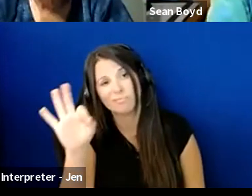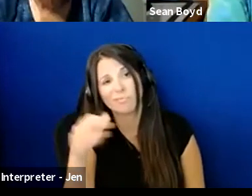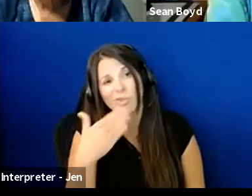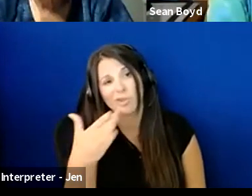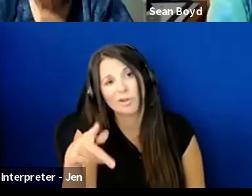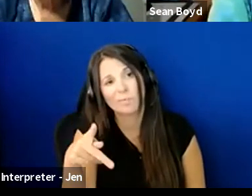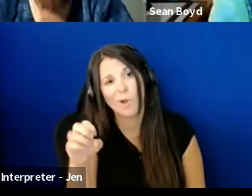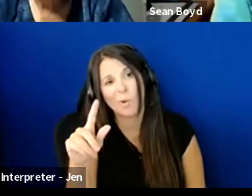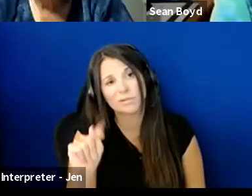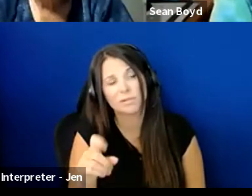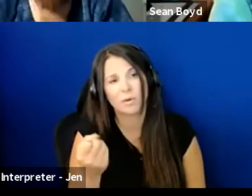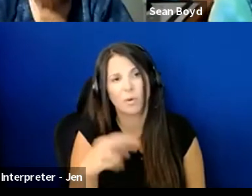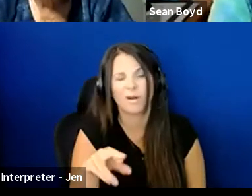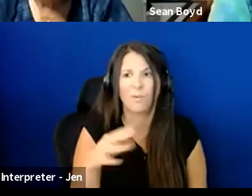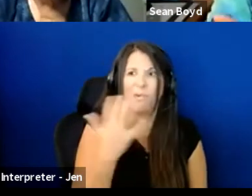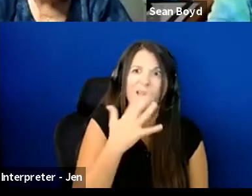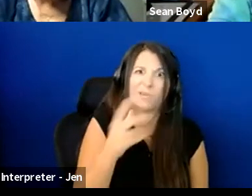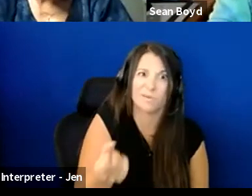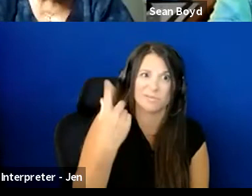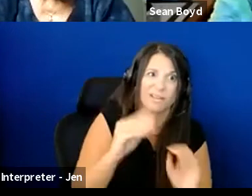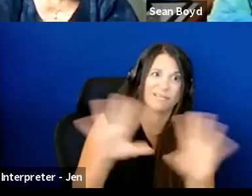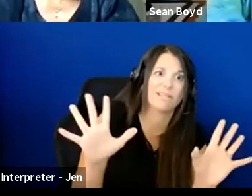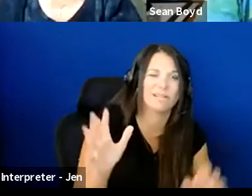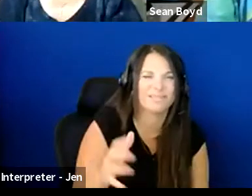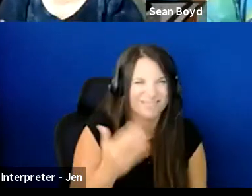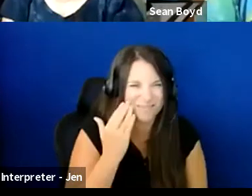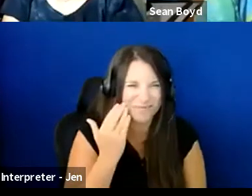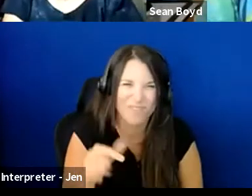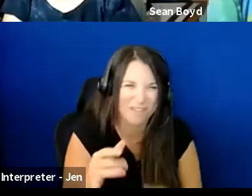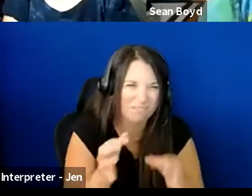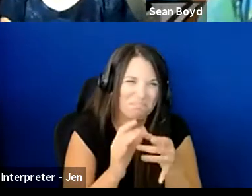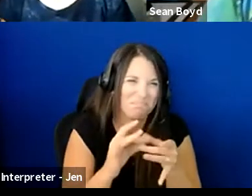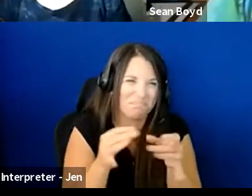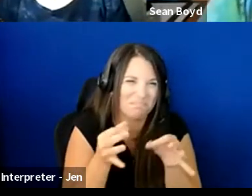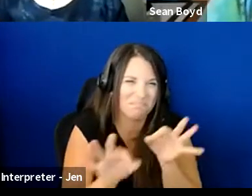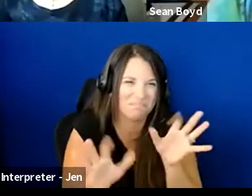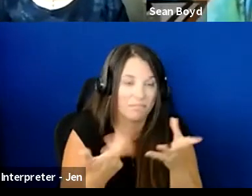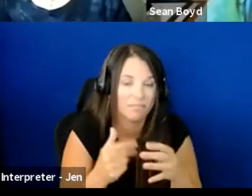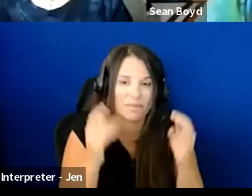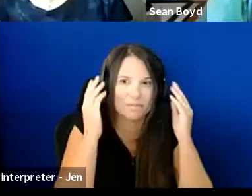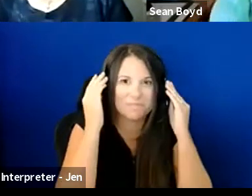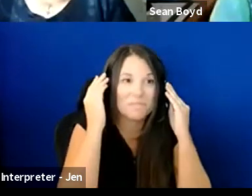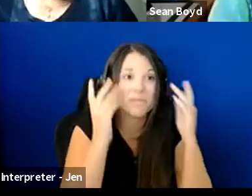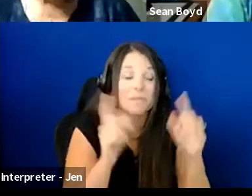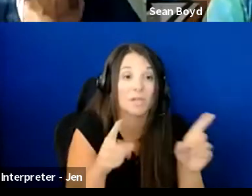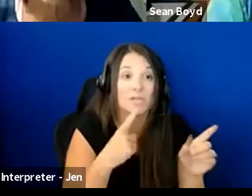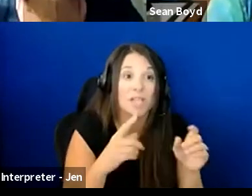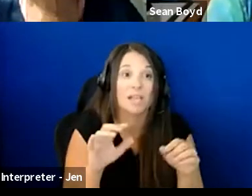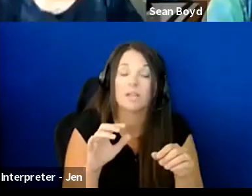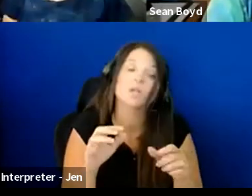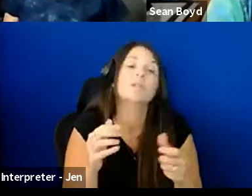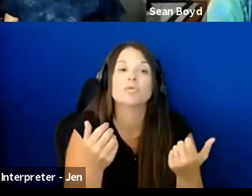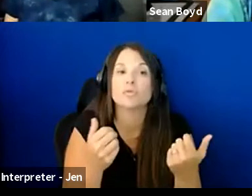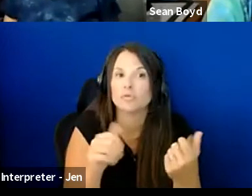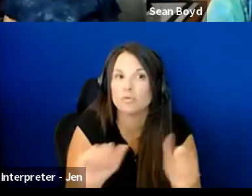crazy how well you understand this stuff, or something along those lines. And to point out to them, okay, try to work with what they said. Do